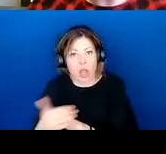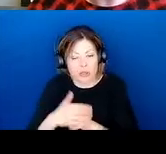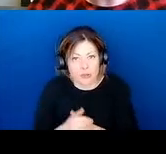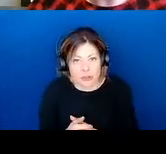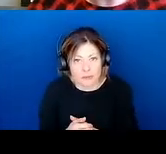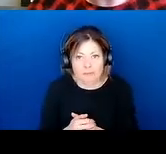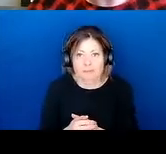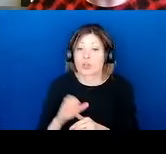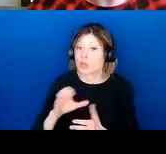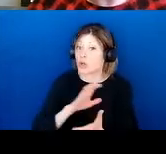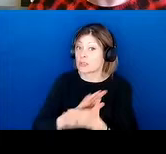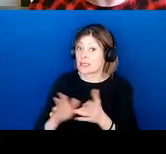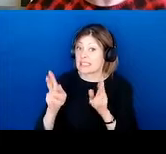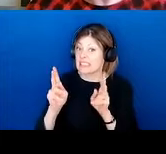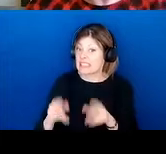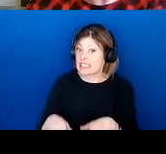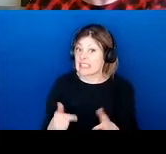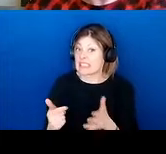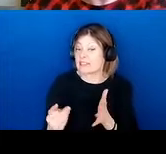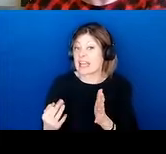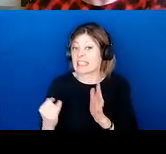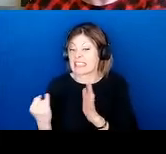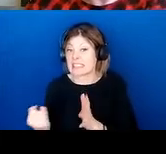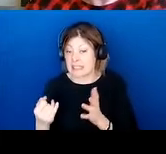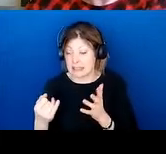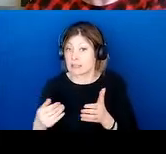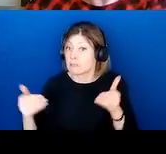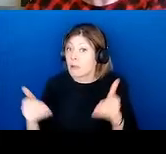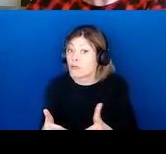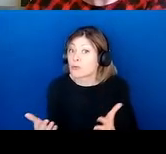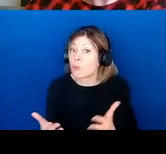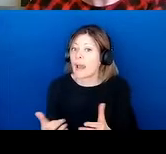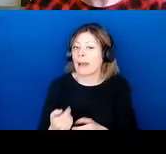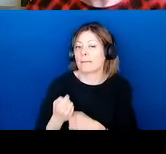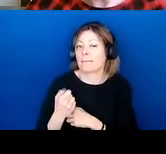buried in the choir of Bath Abbey.